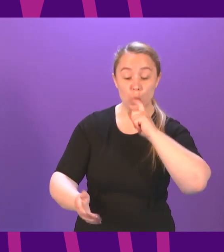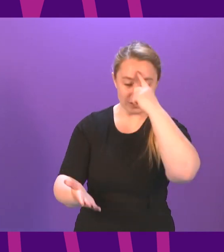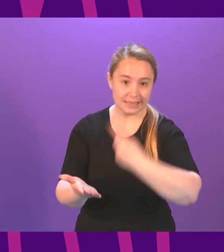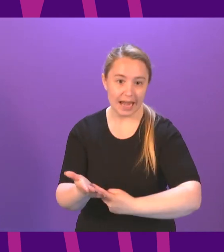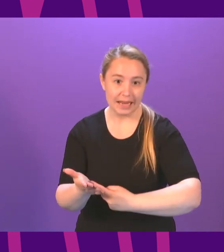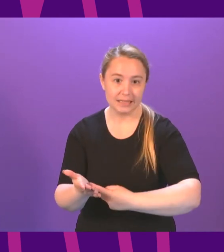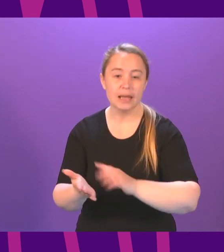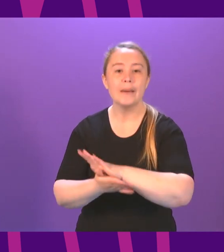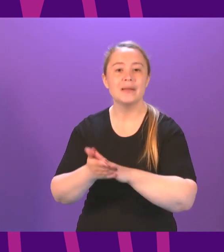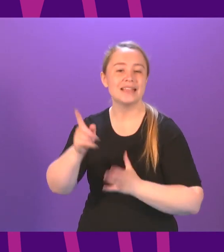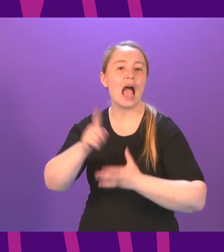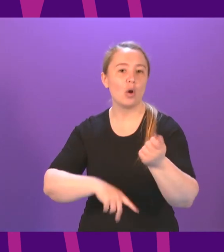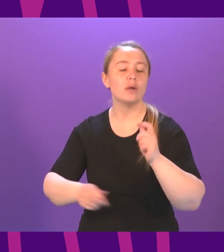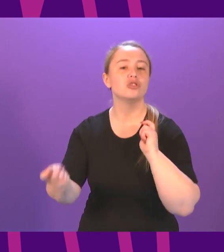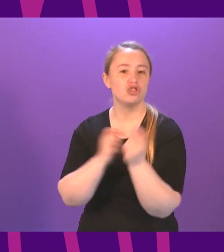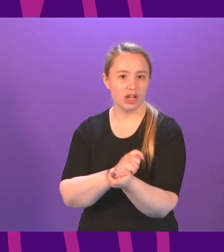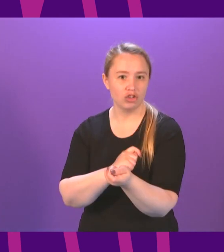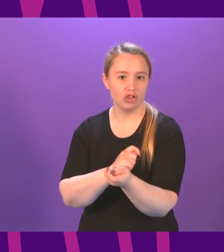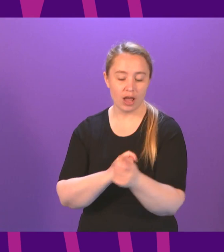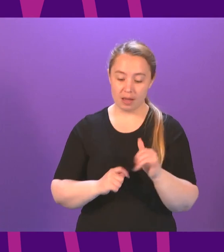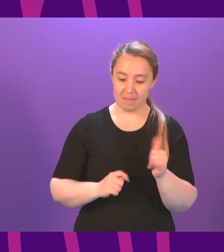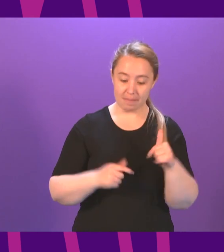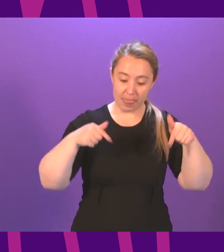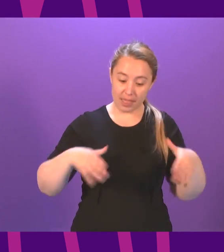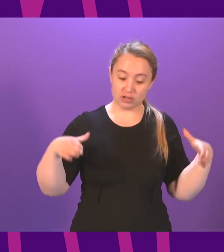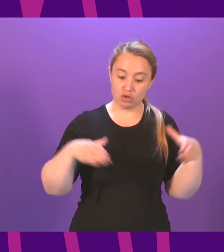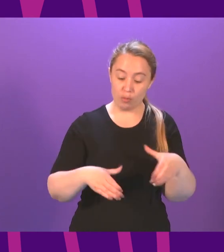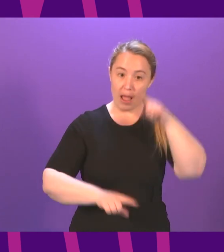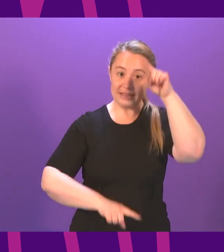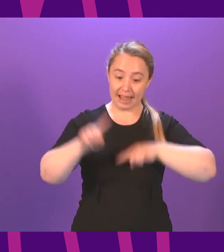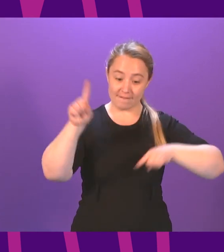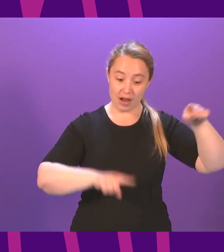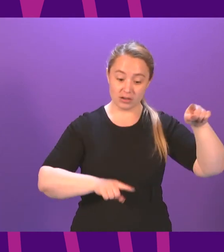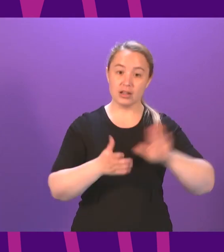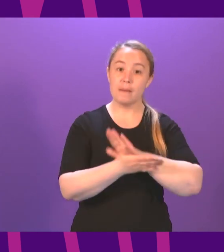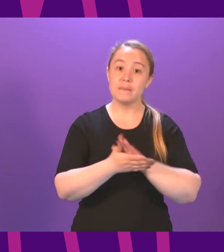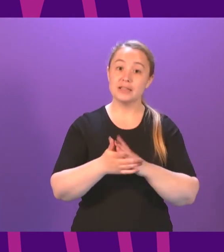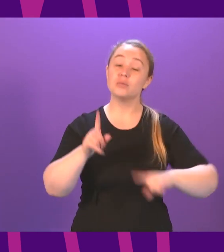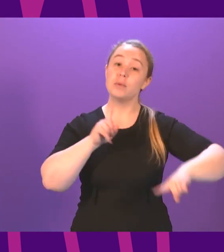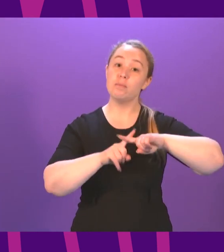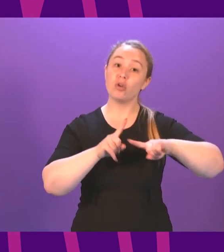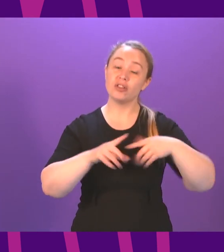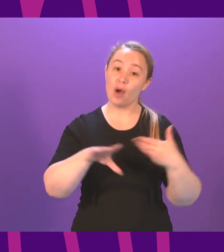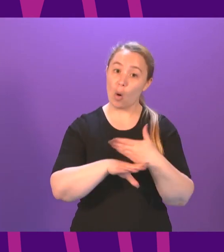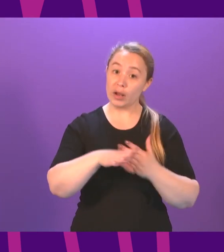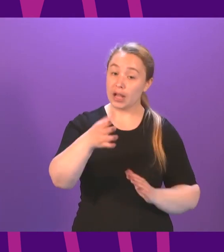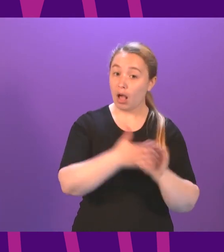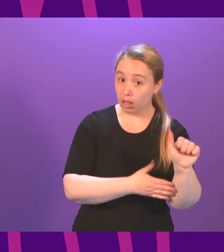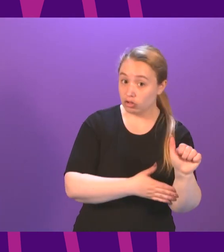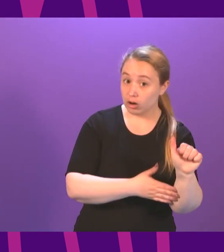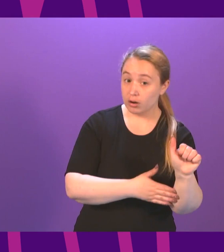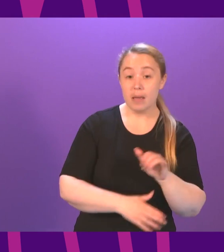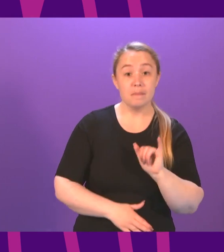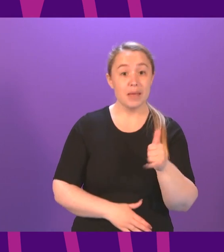outcomes. Will we, as a more diverse group, have a more positive working culture? Will there be more